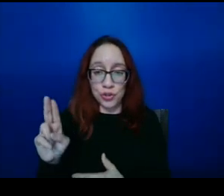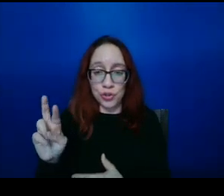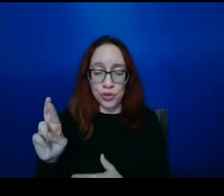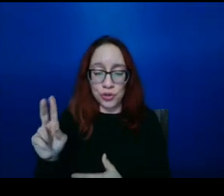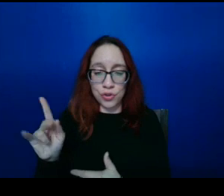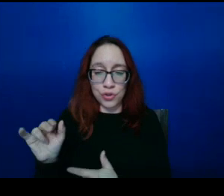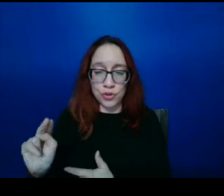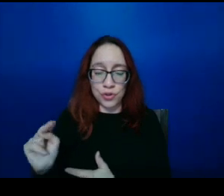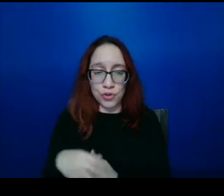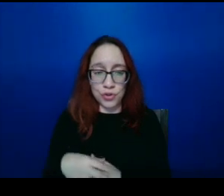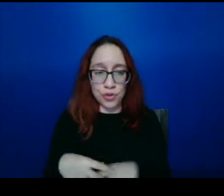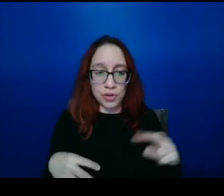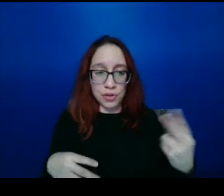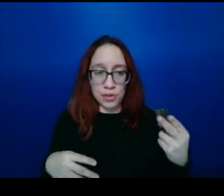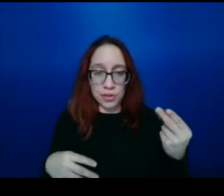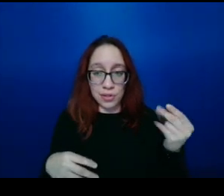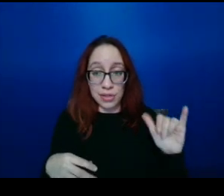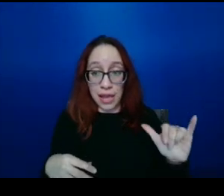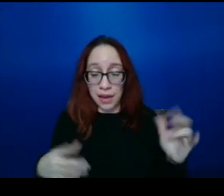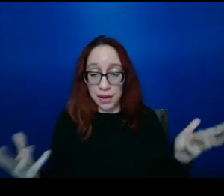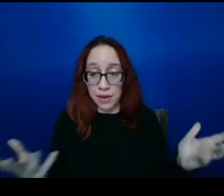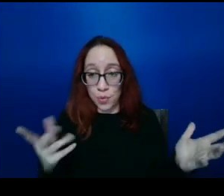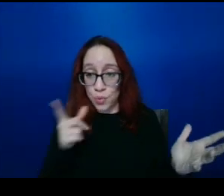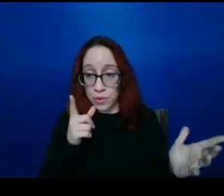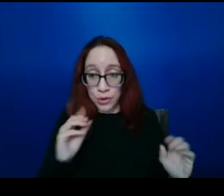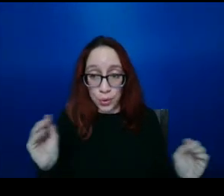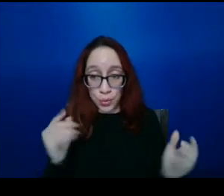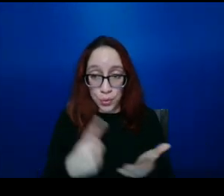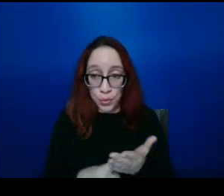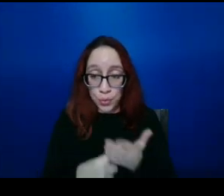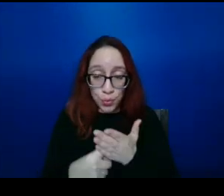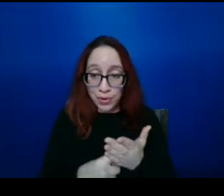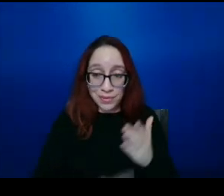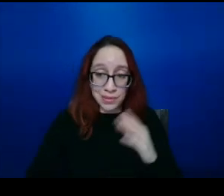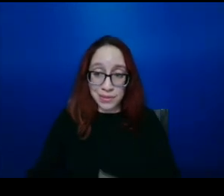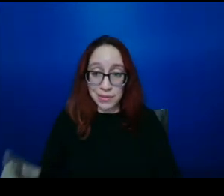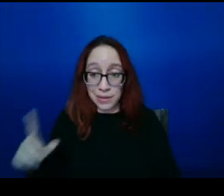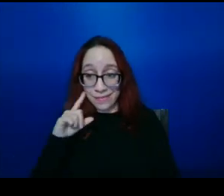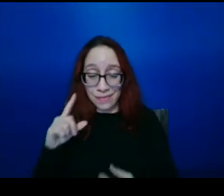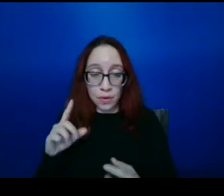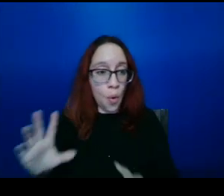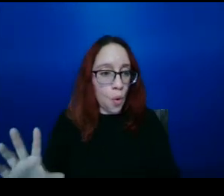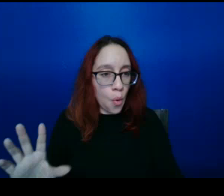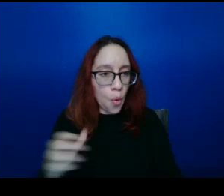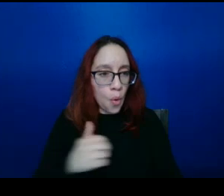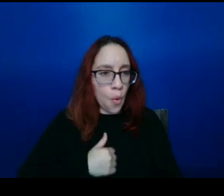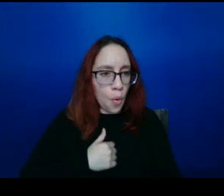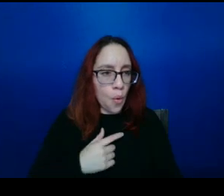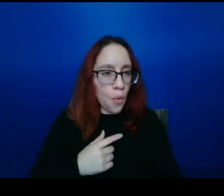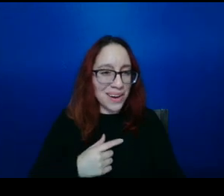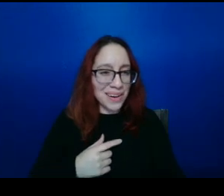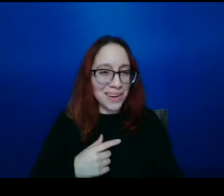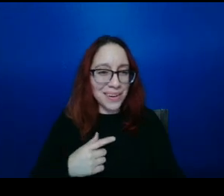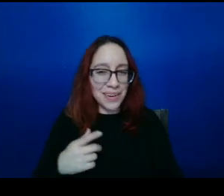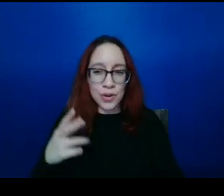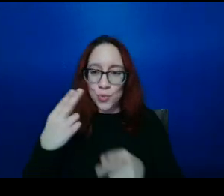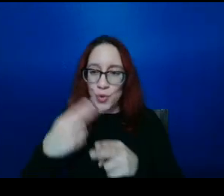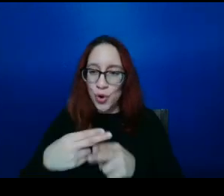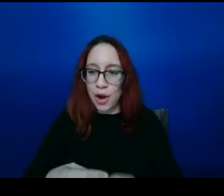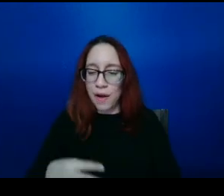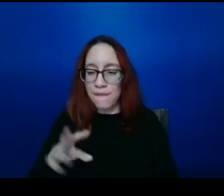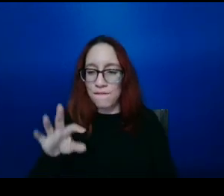and a second from Commissioner Hay. If there's no further discussion, all those in favor, oh, I'm sorry, there we go. It's a roll call